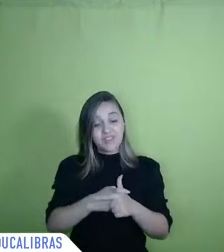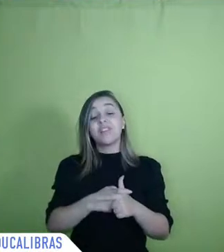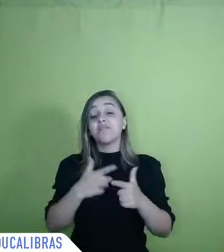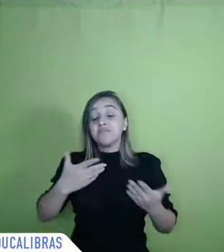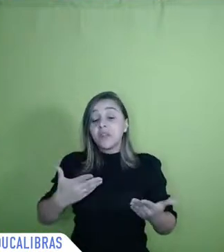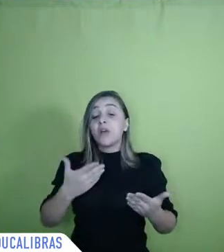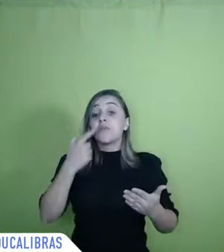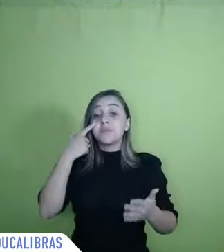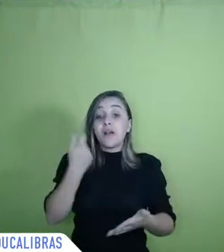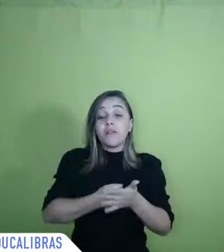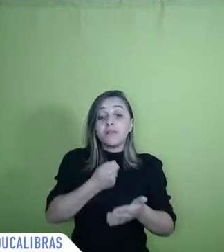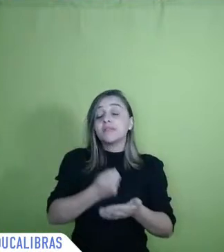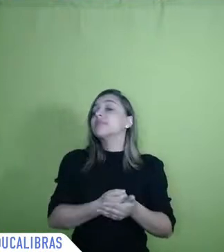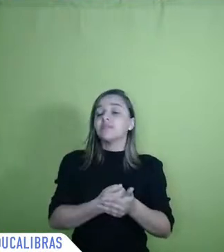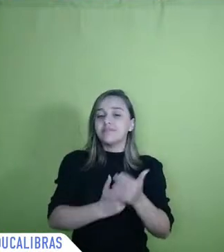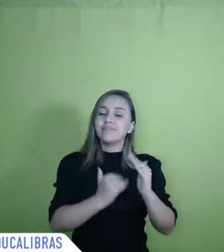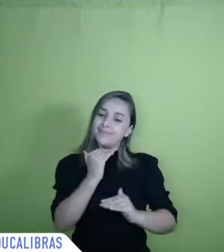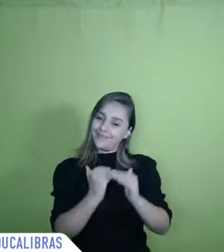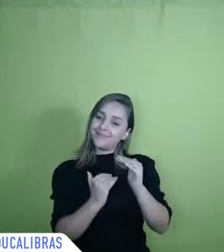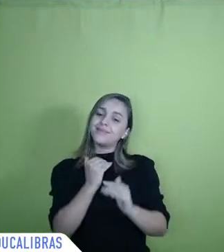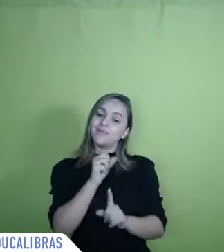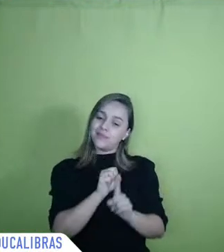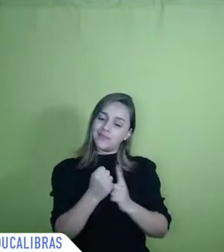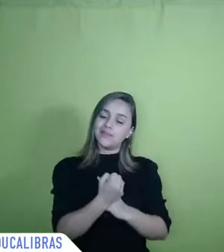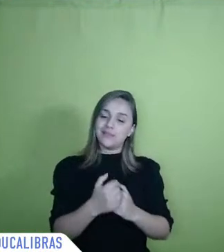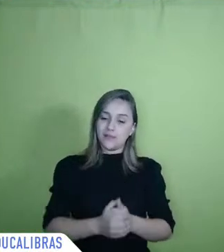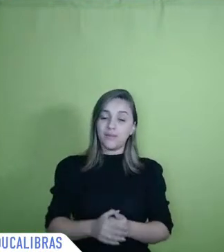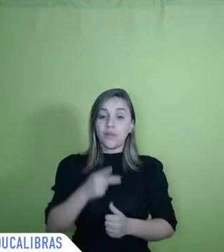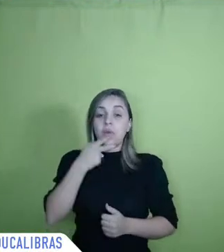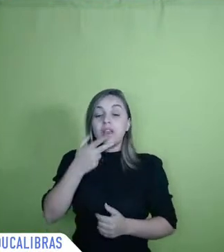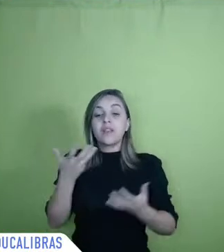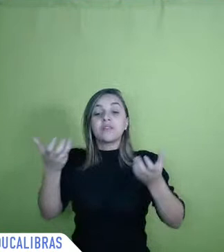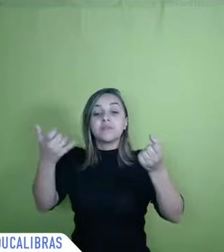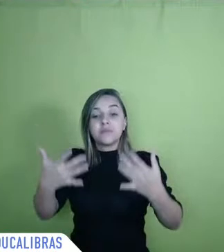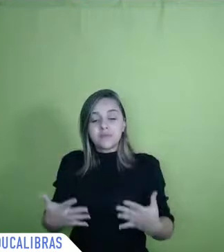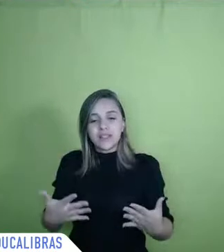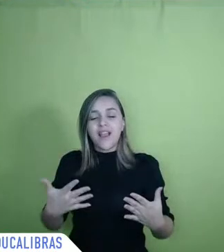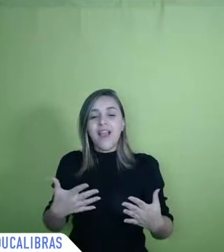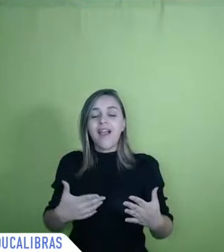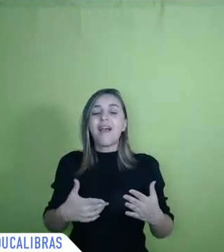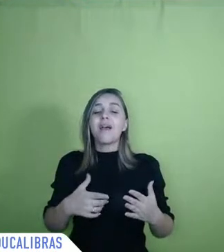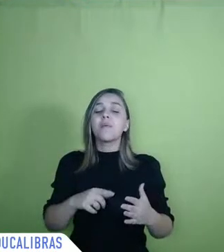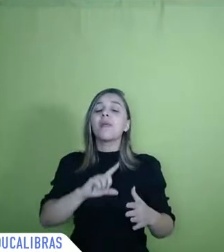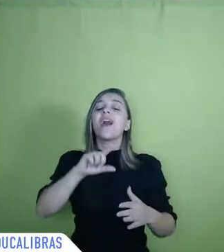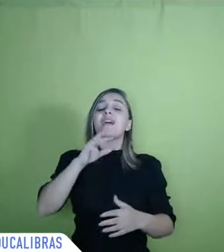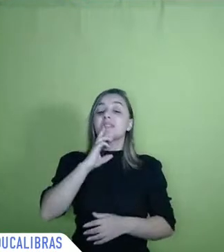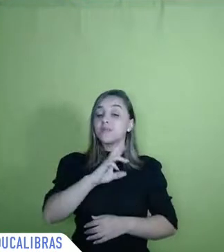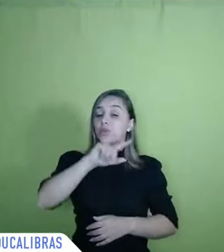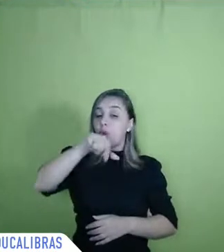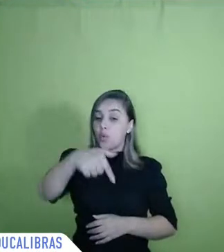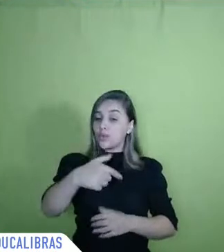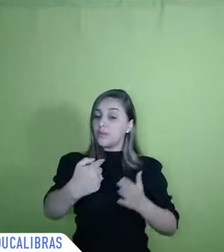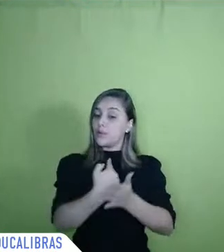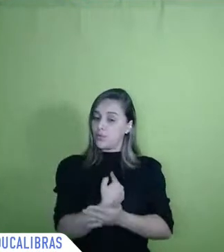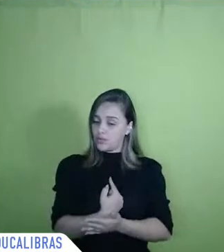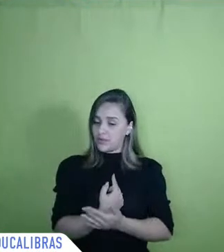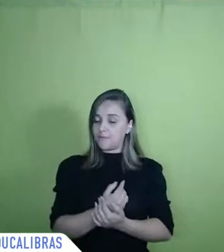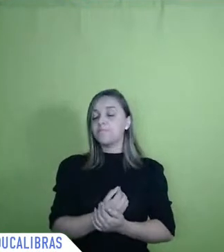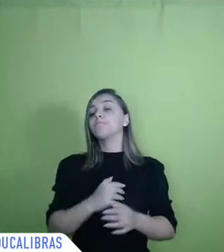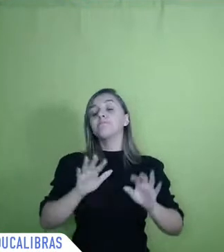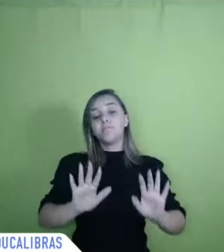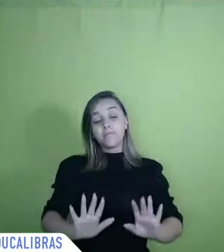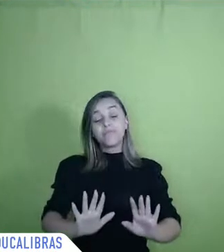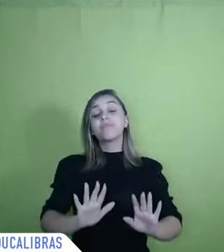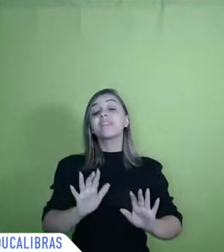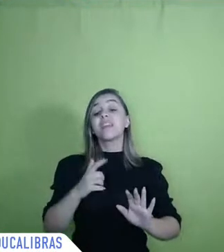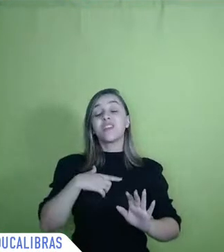can tackle inequality. So this is one thing I wanted to mention just before I enter